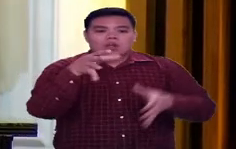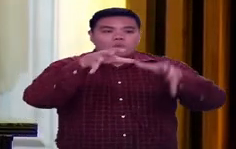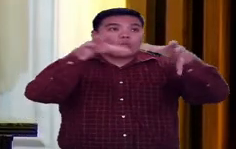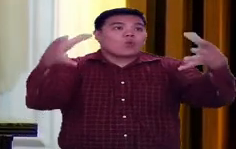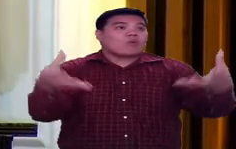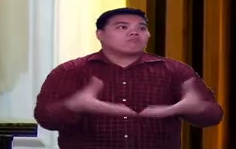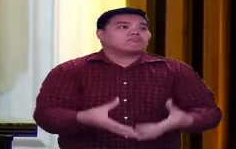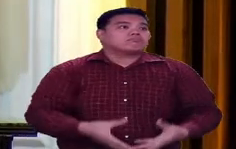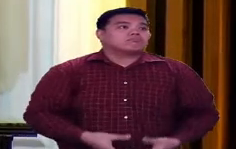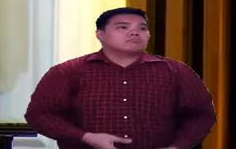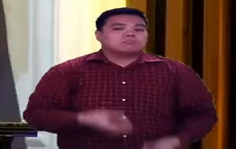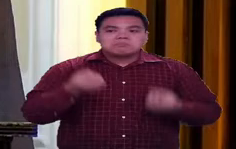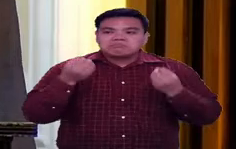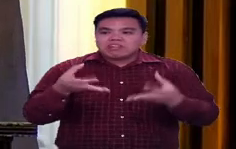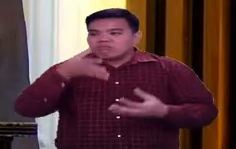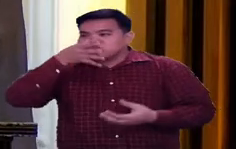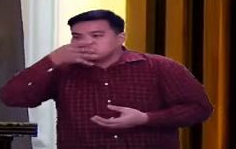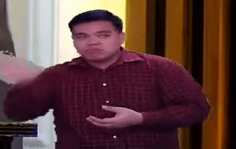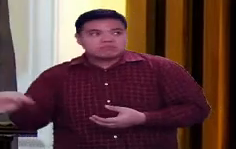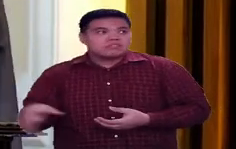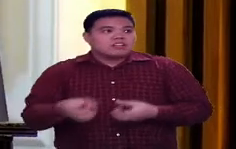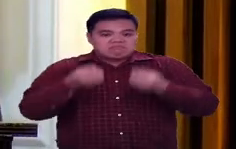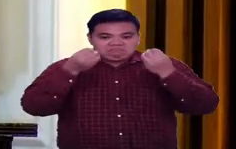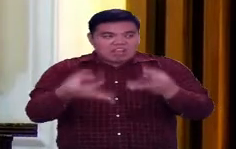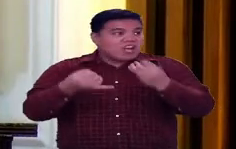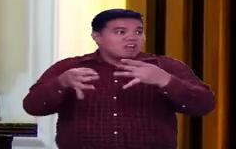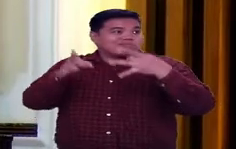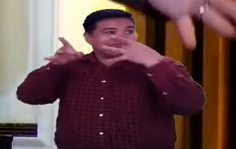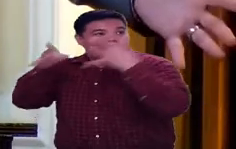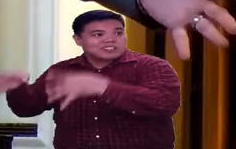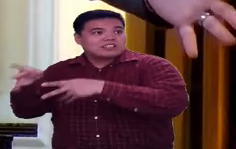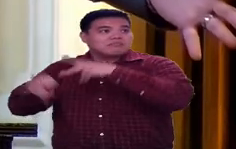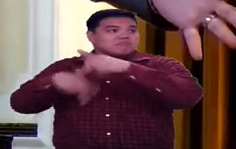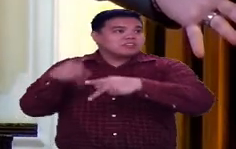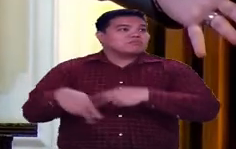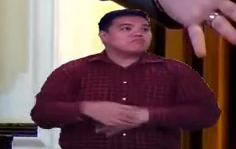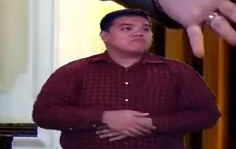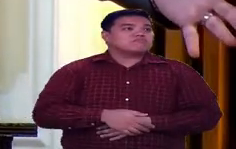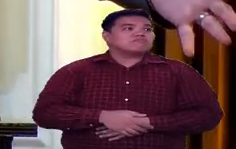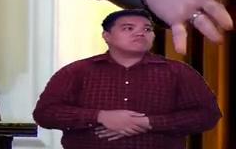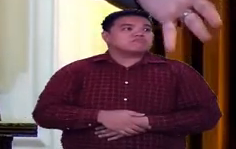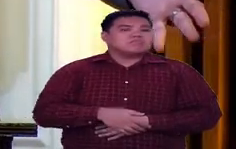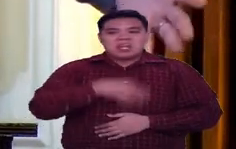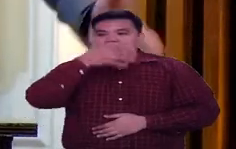today who are despised and hated by other people?